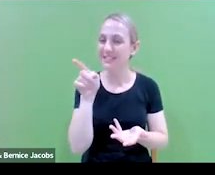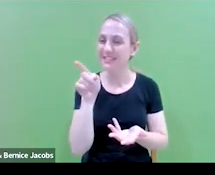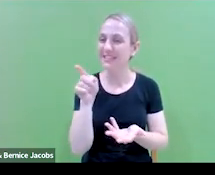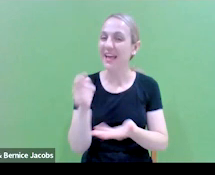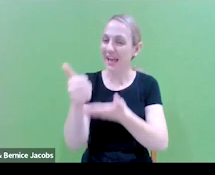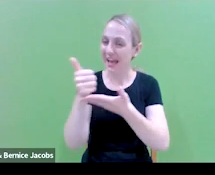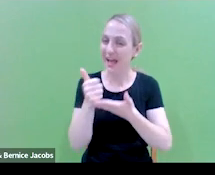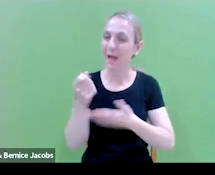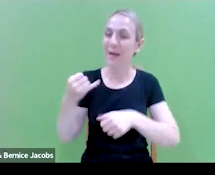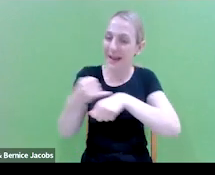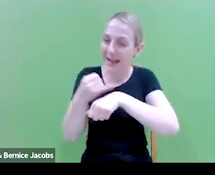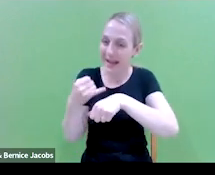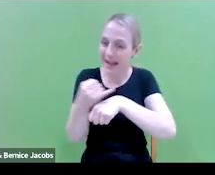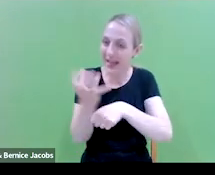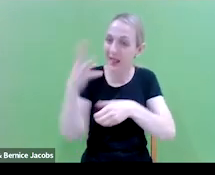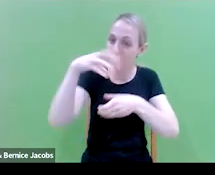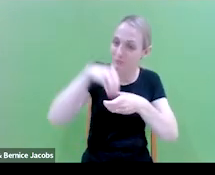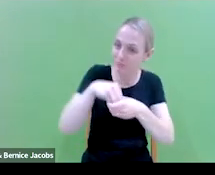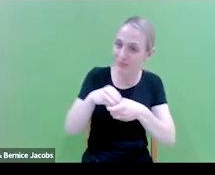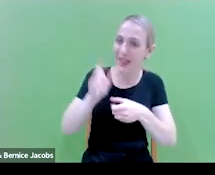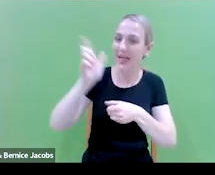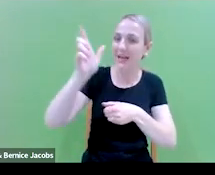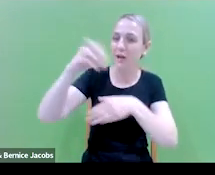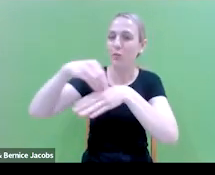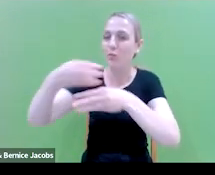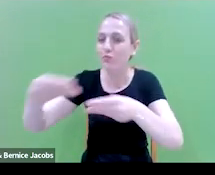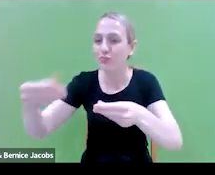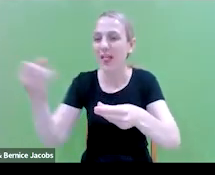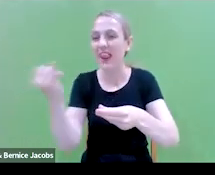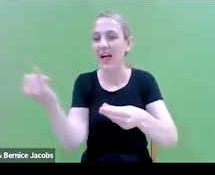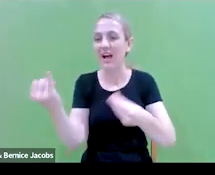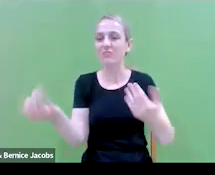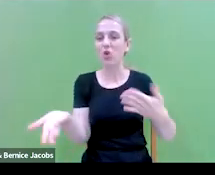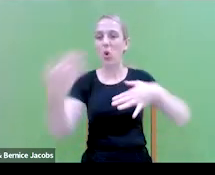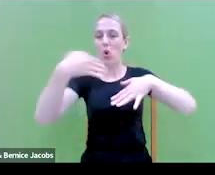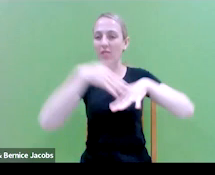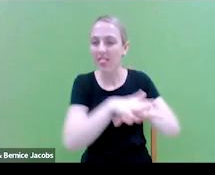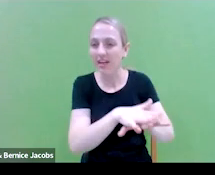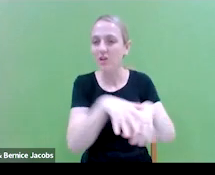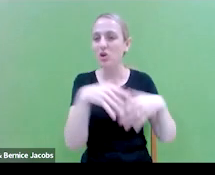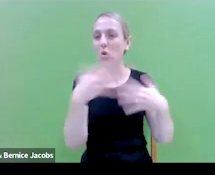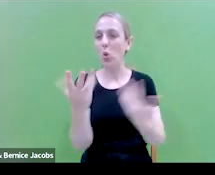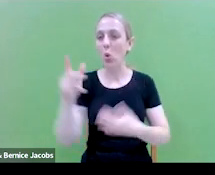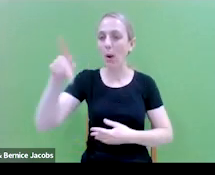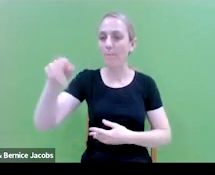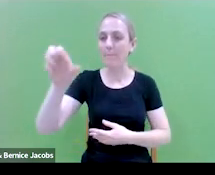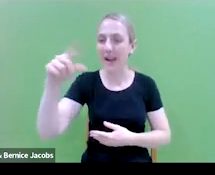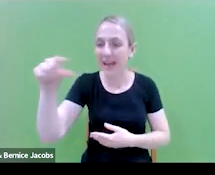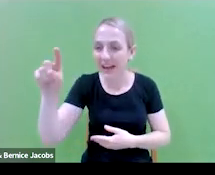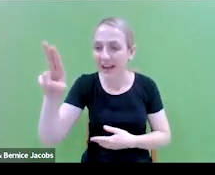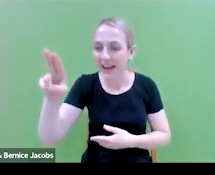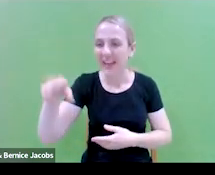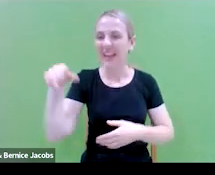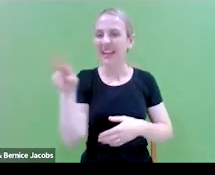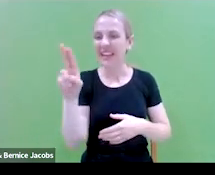on. And things like overlays, plugins that promise and commit to making